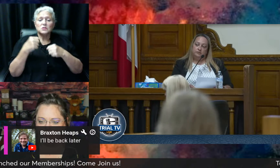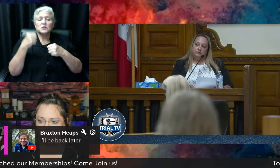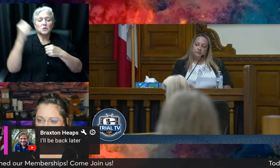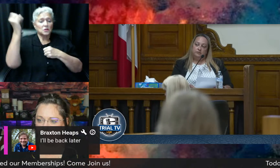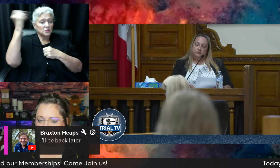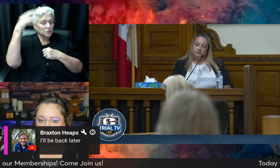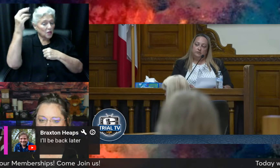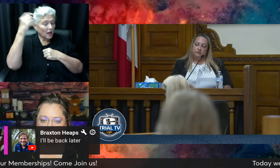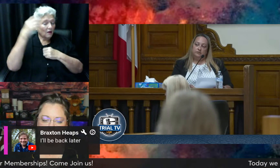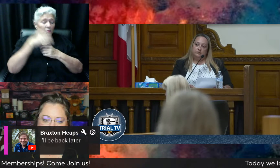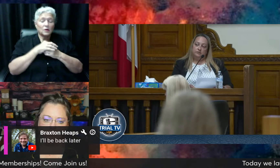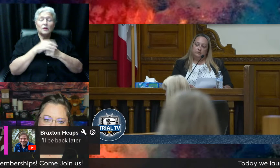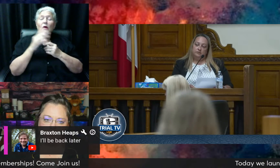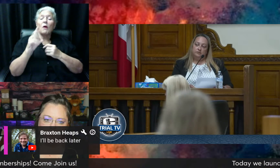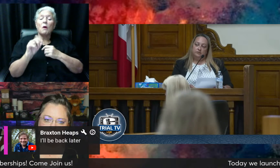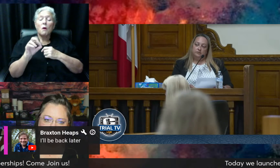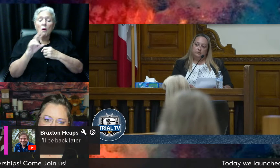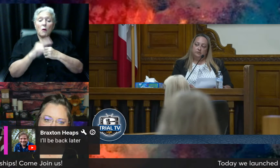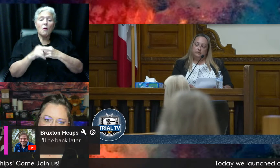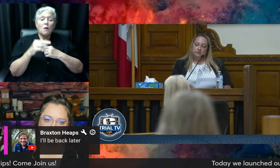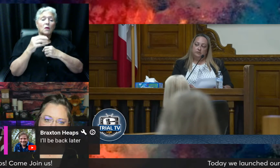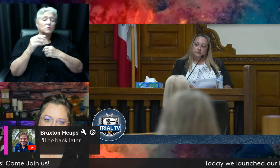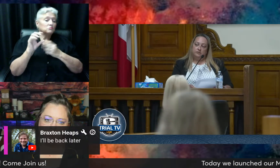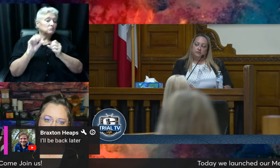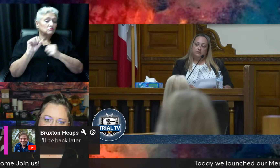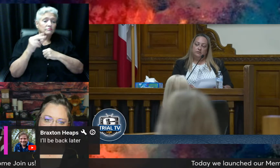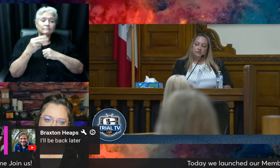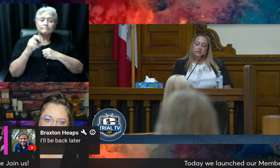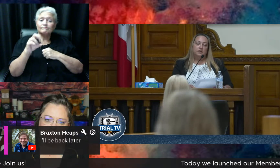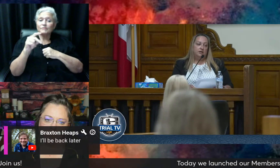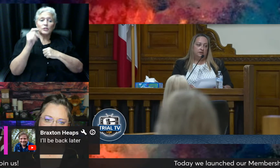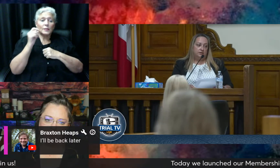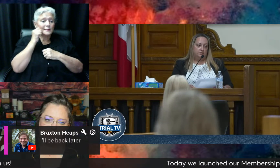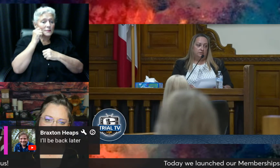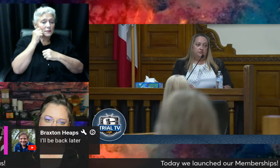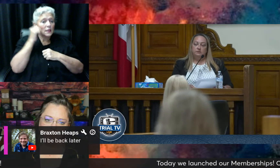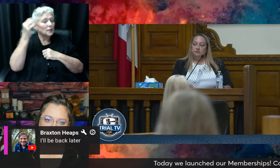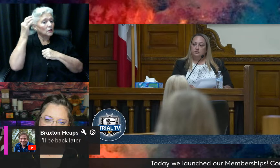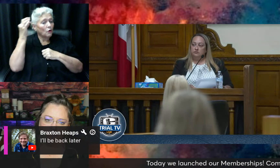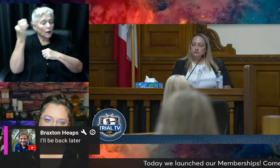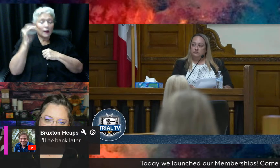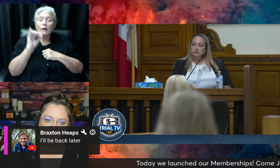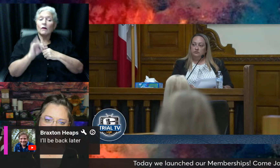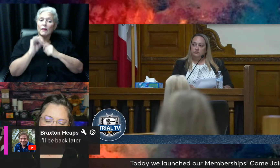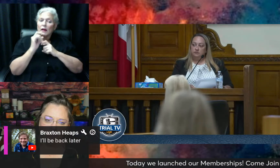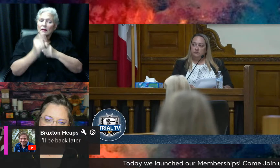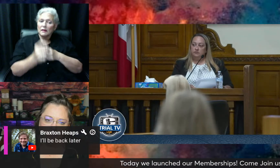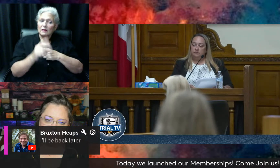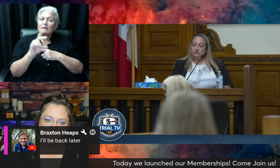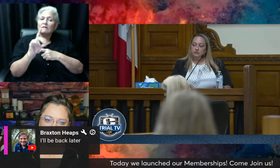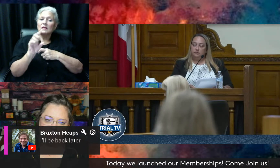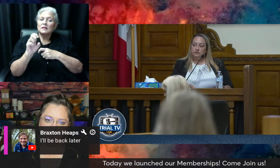any other things, that could give up DNA as well, is that right? Yes.